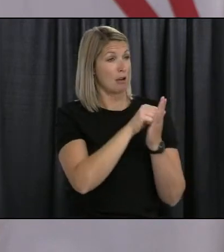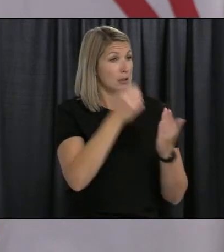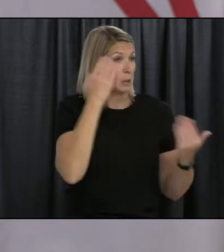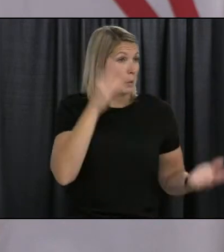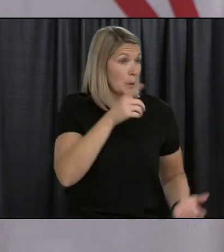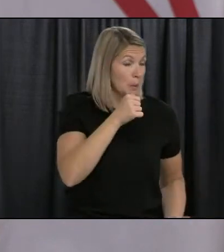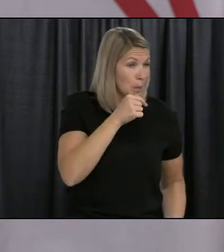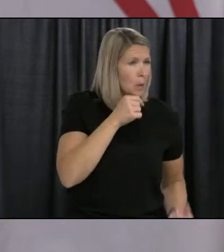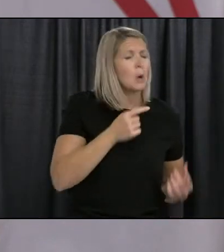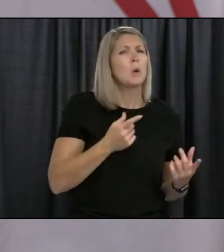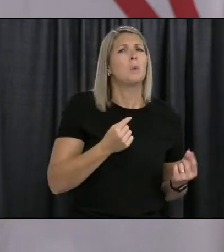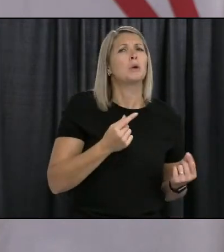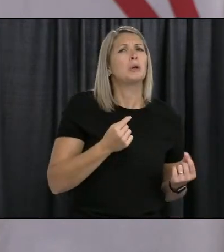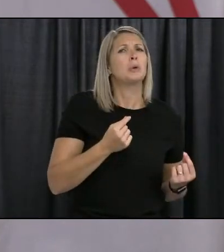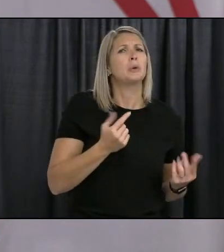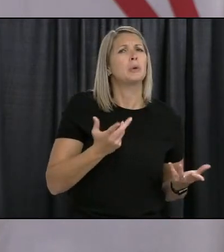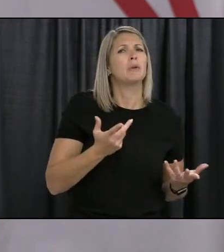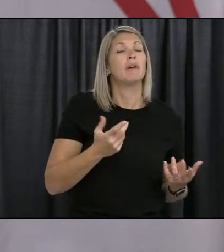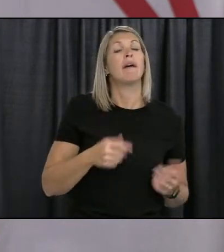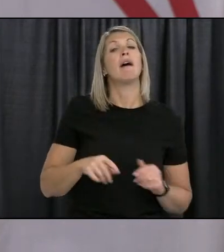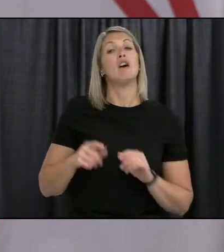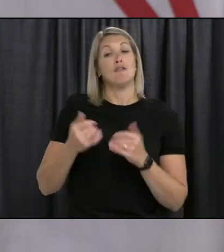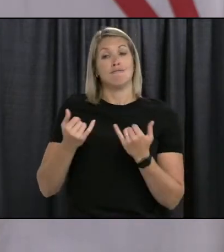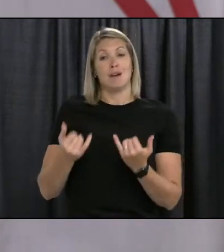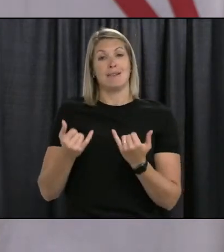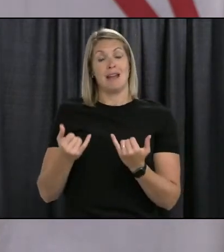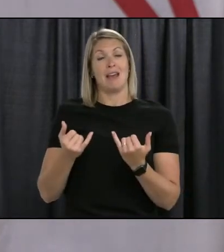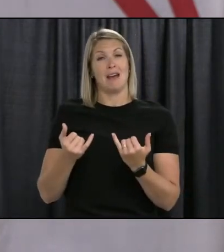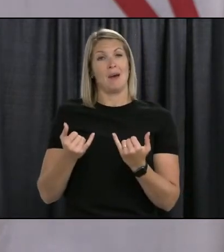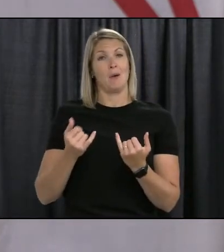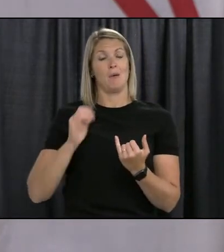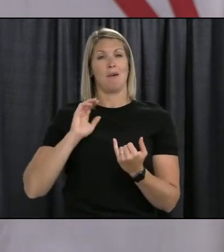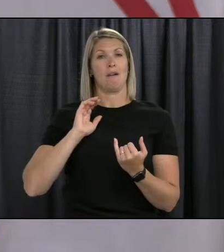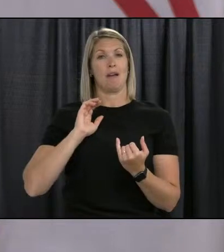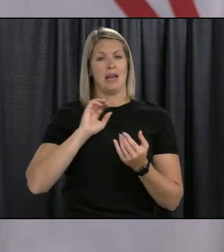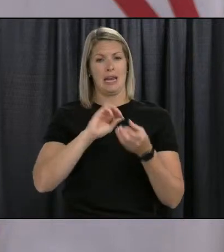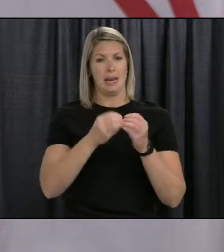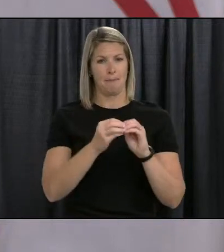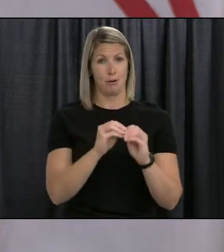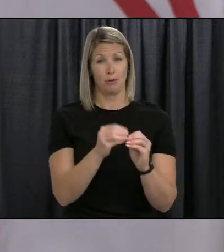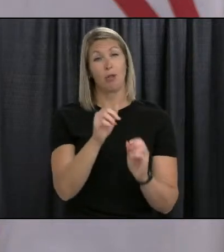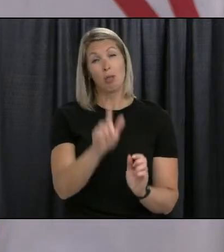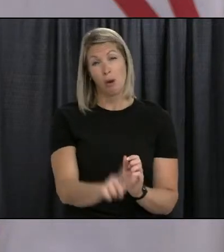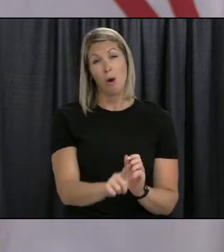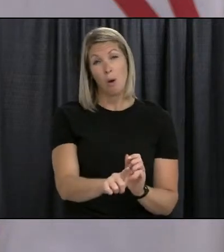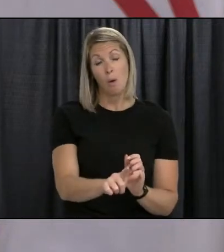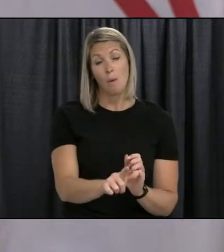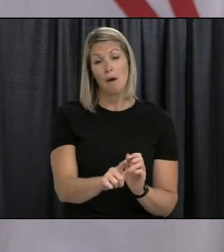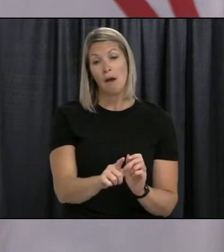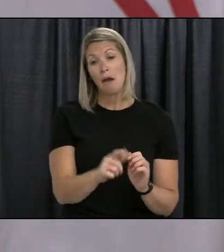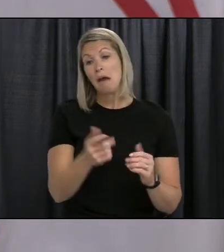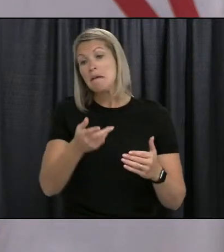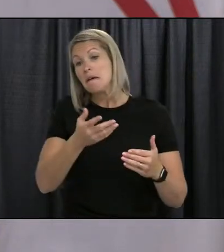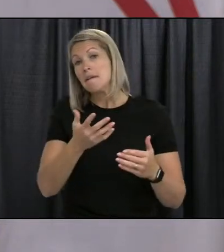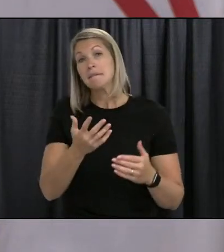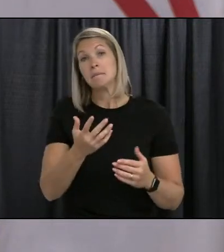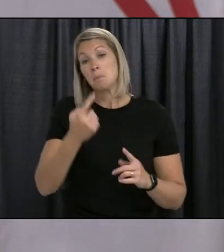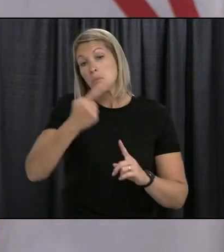So I think it depends on our epidemiology. It's difficult to make really